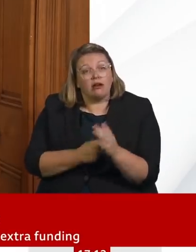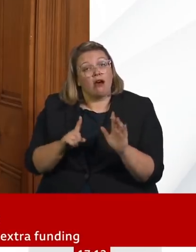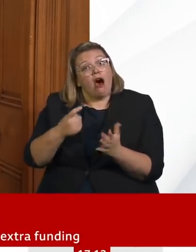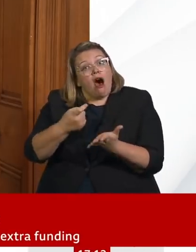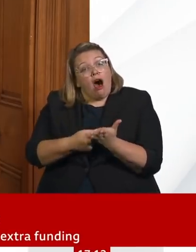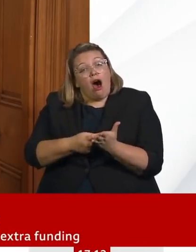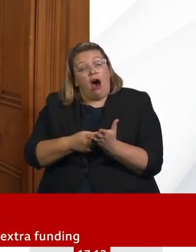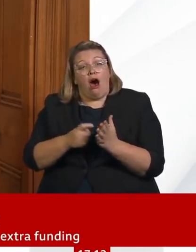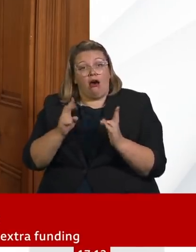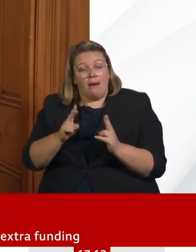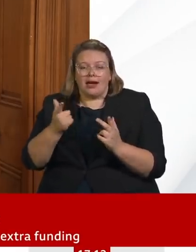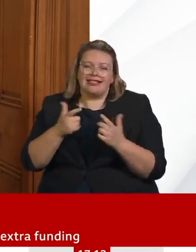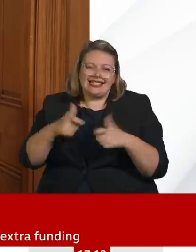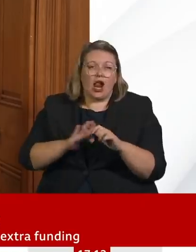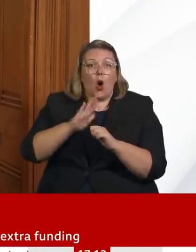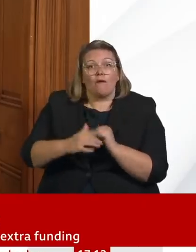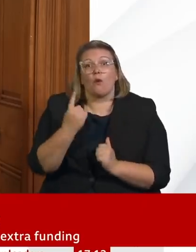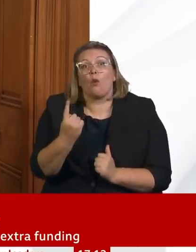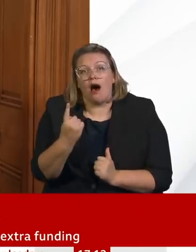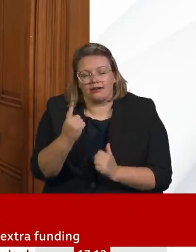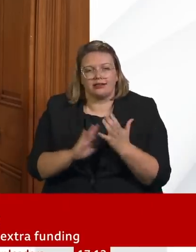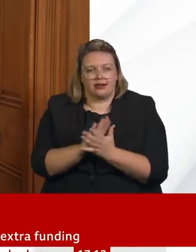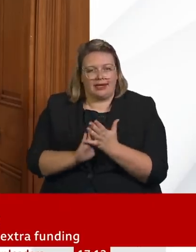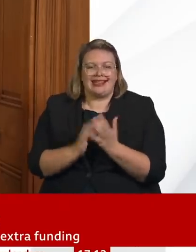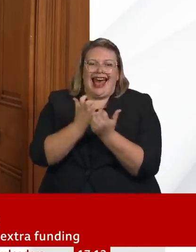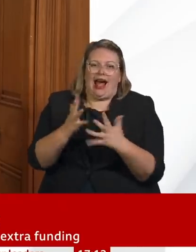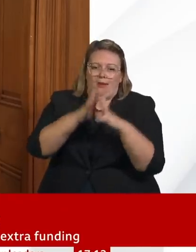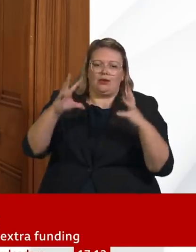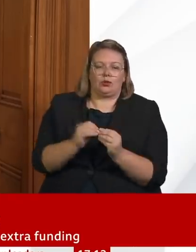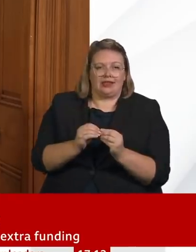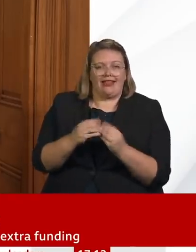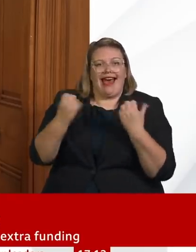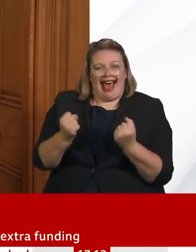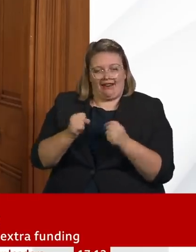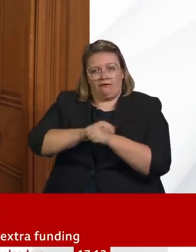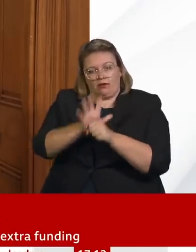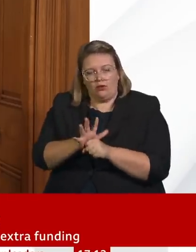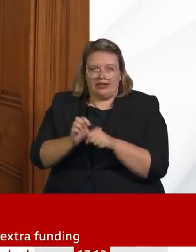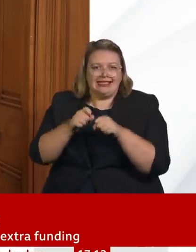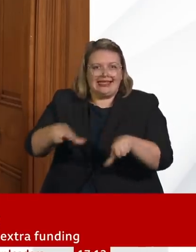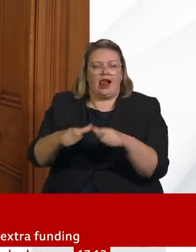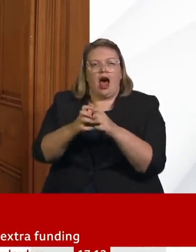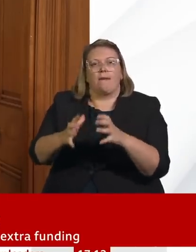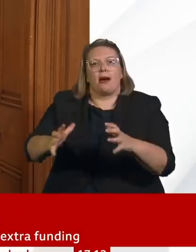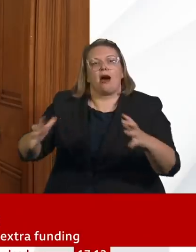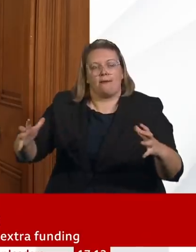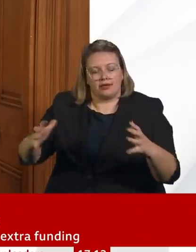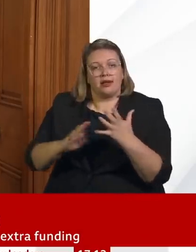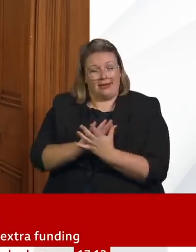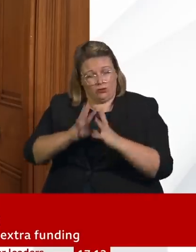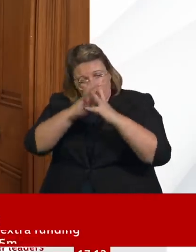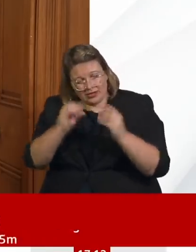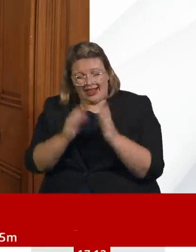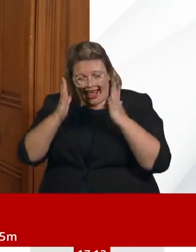remain above 1, meaning that the virus continues to spread. So we need to take action to reduce the R, control